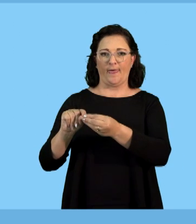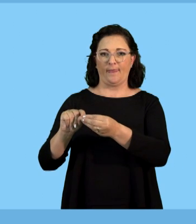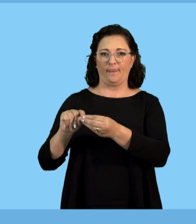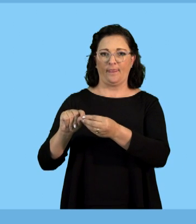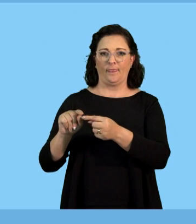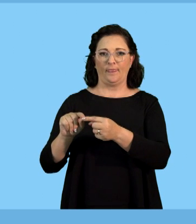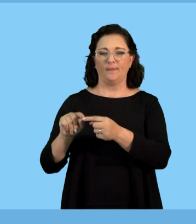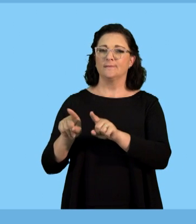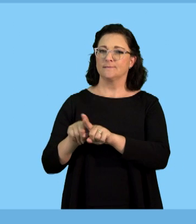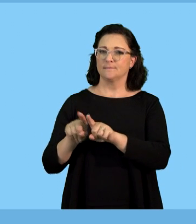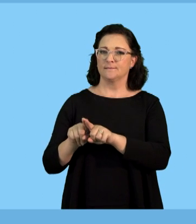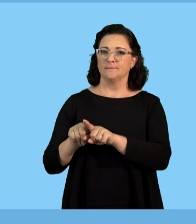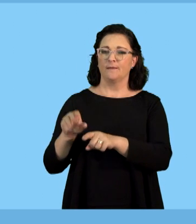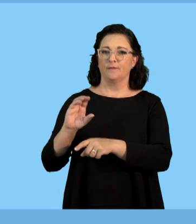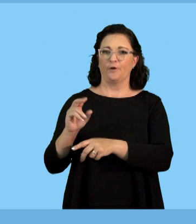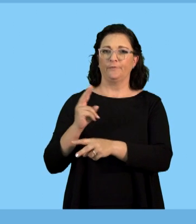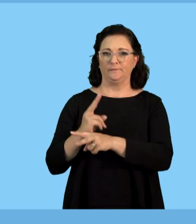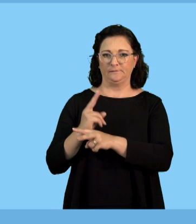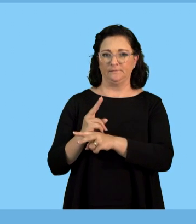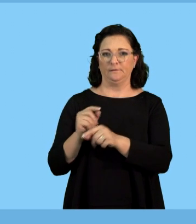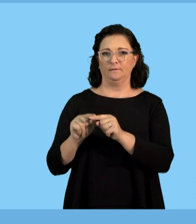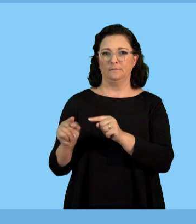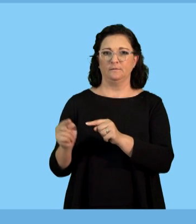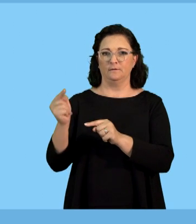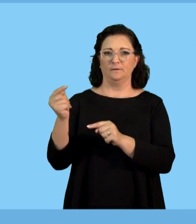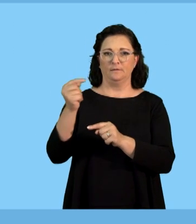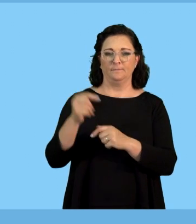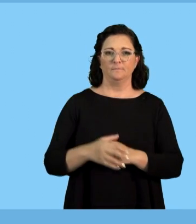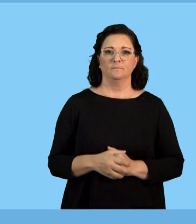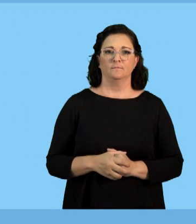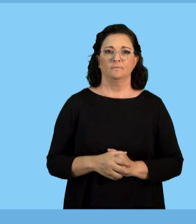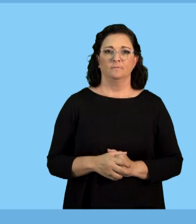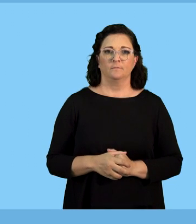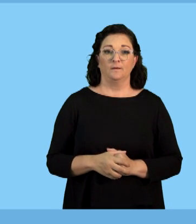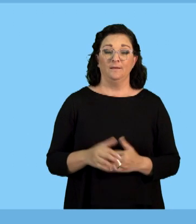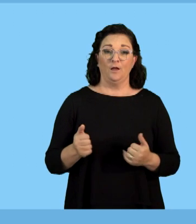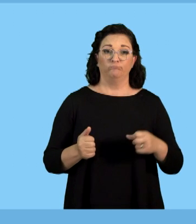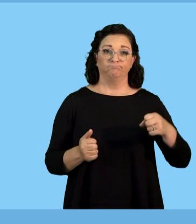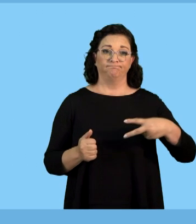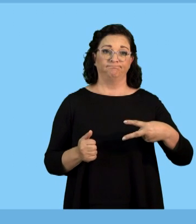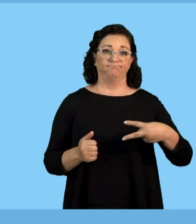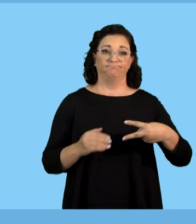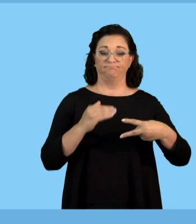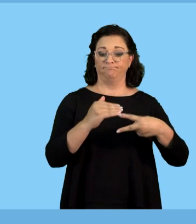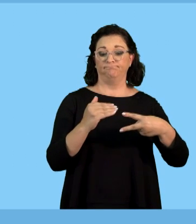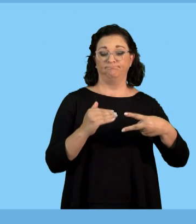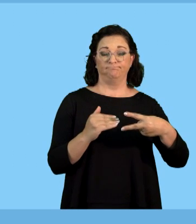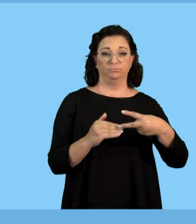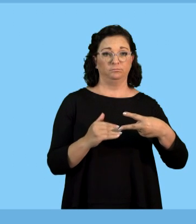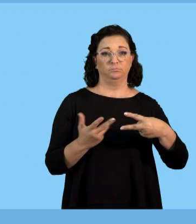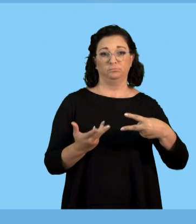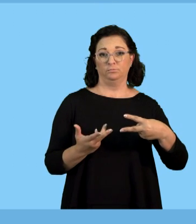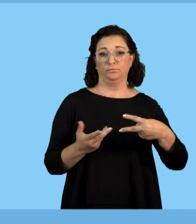together at this branch there, and be equals to the same current that we started with initially. So because there's more than one path